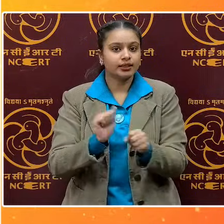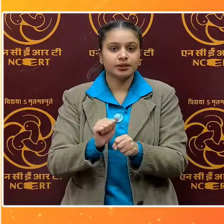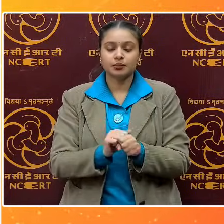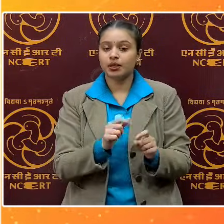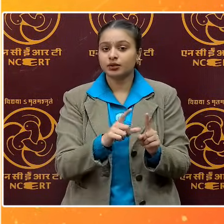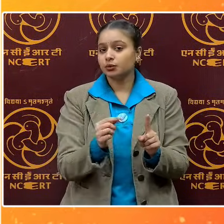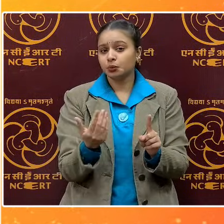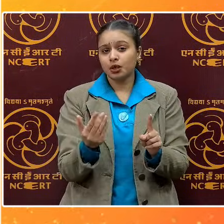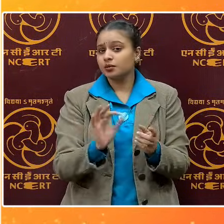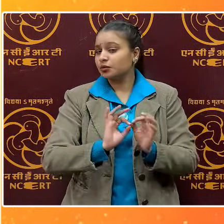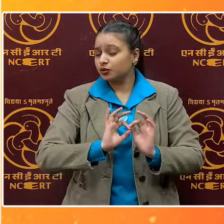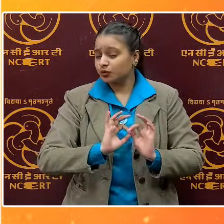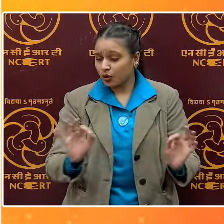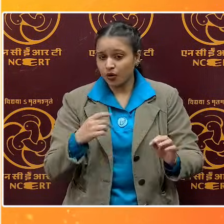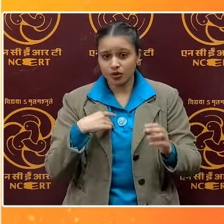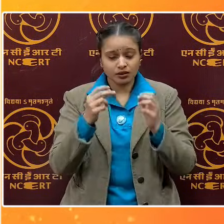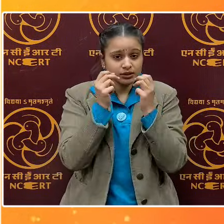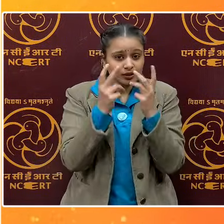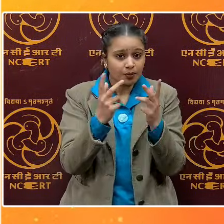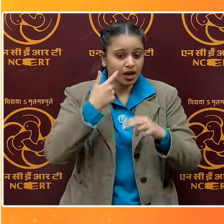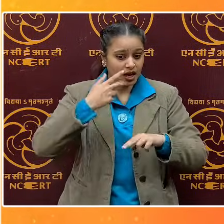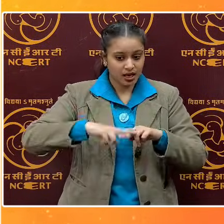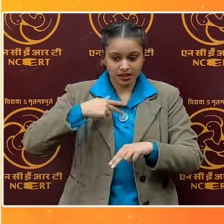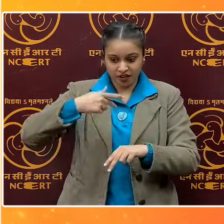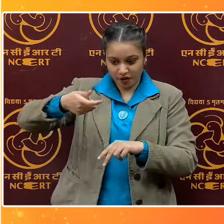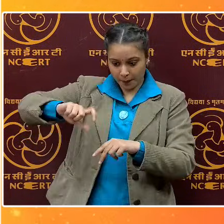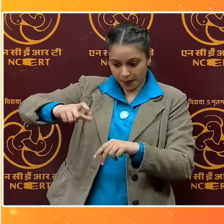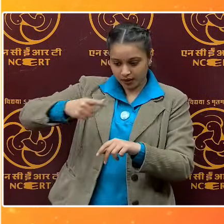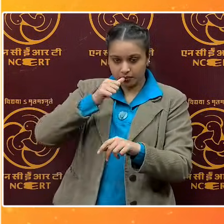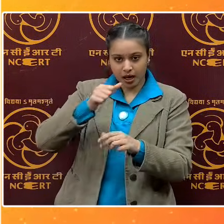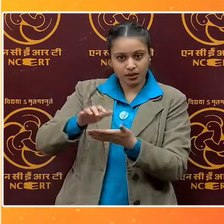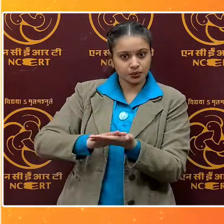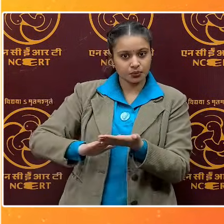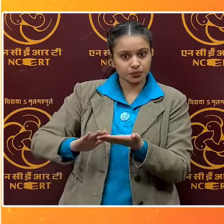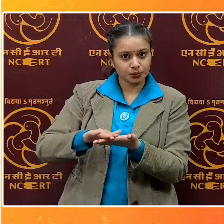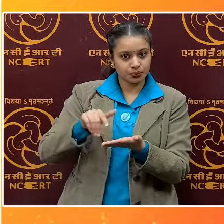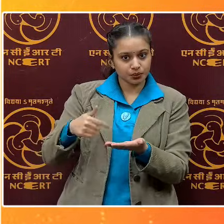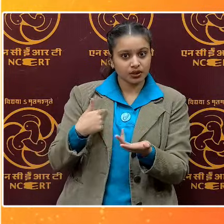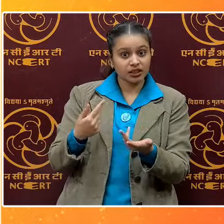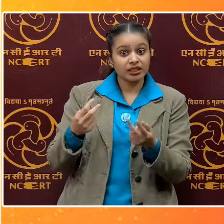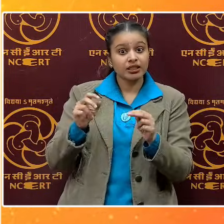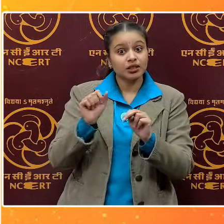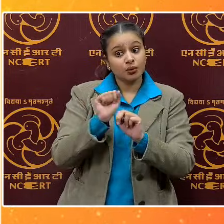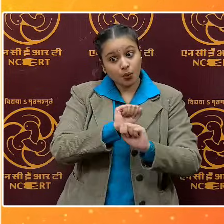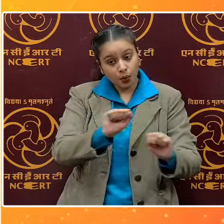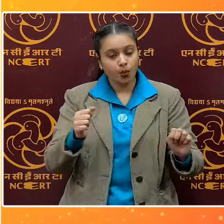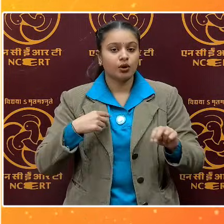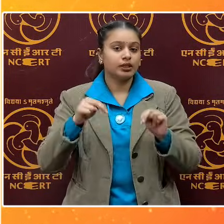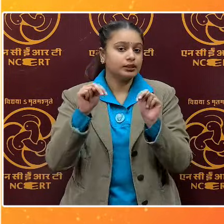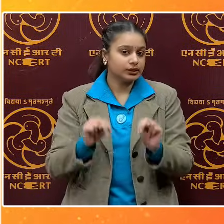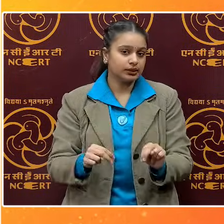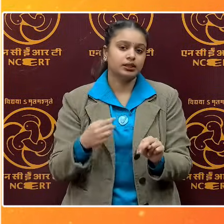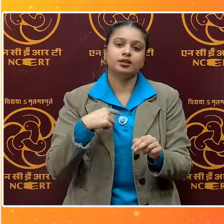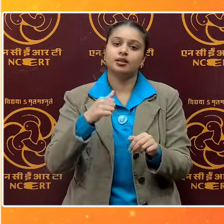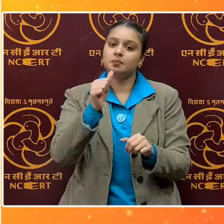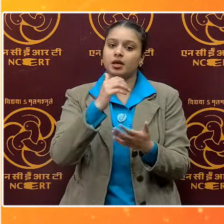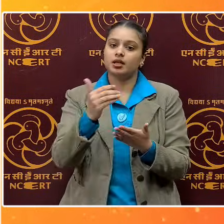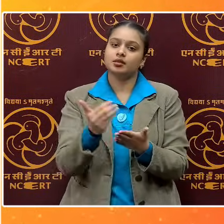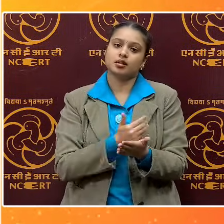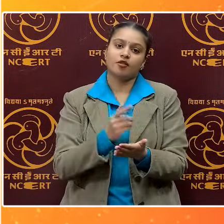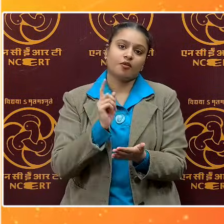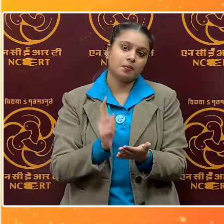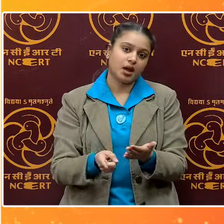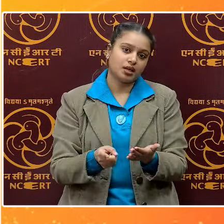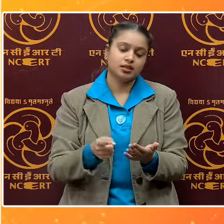Means surprise, we will be why water is not coming. Absolutely. So we need to save water, we need to conserve